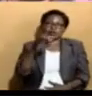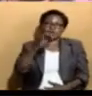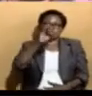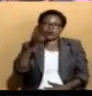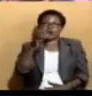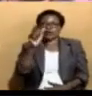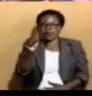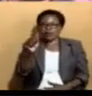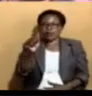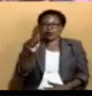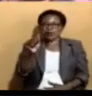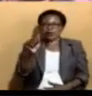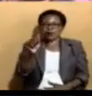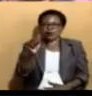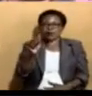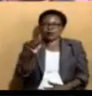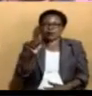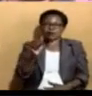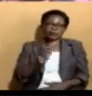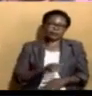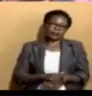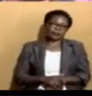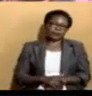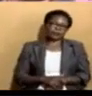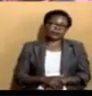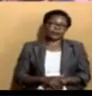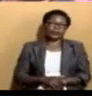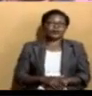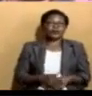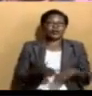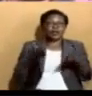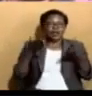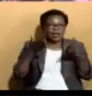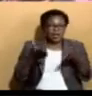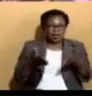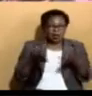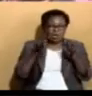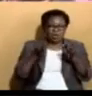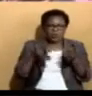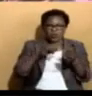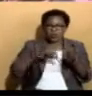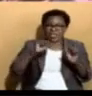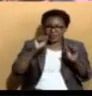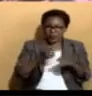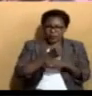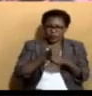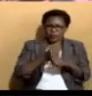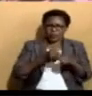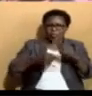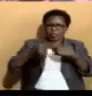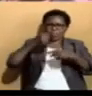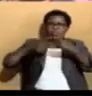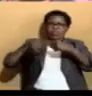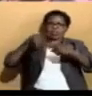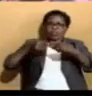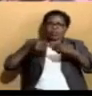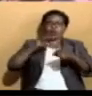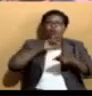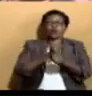that there was nothing to return to. Now, if there was nothing to return to, what should